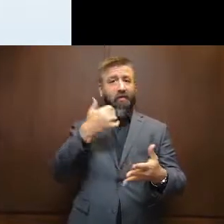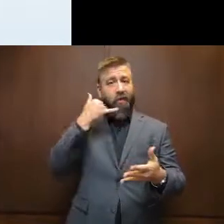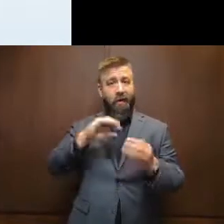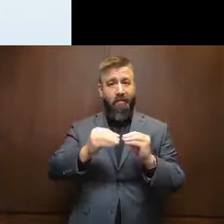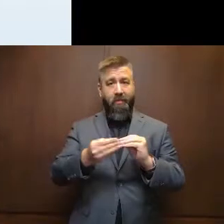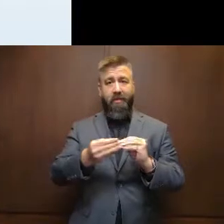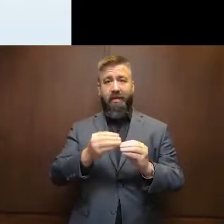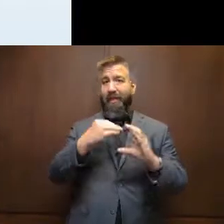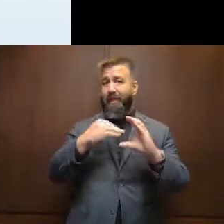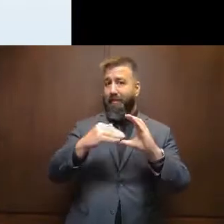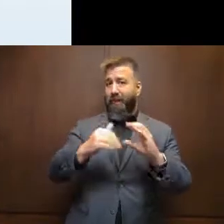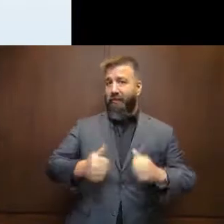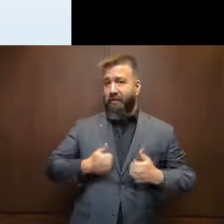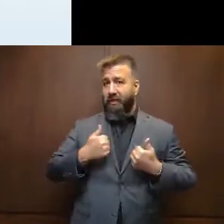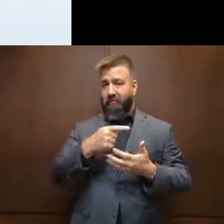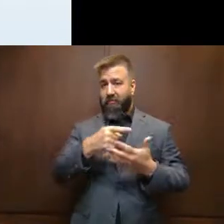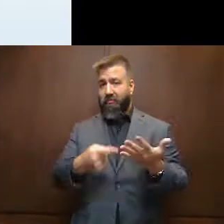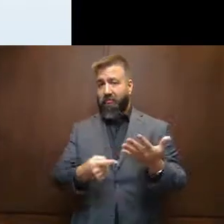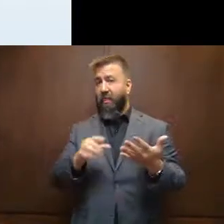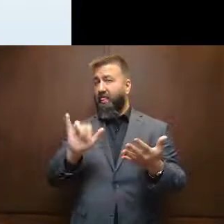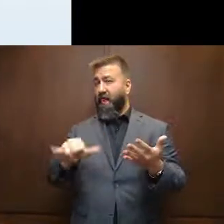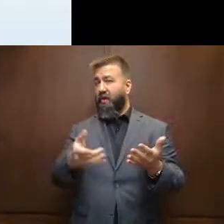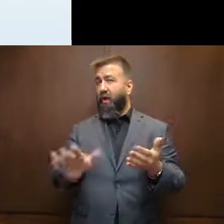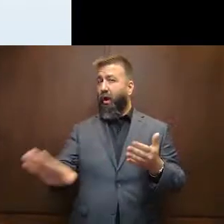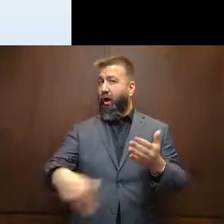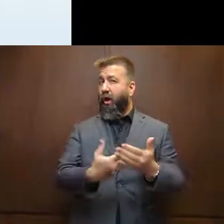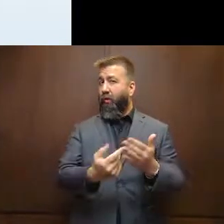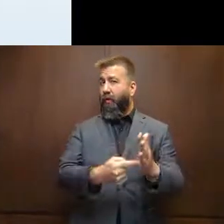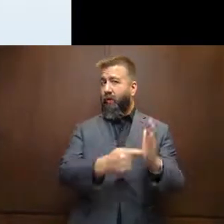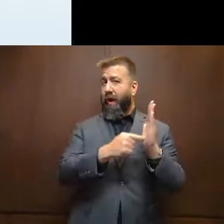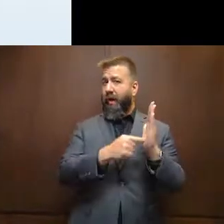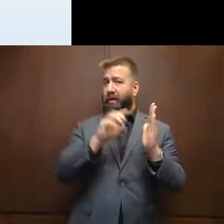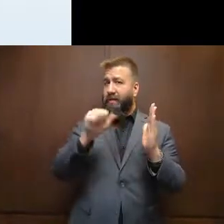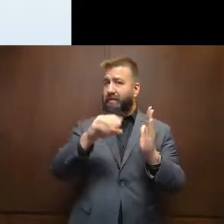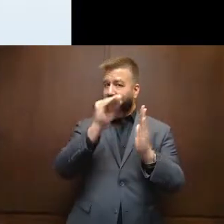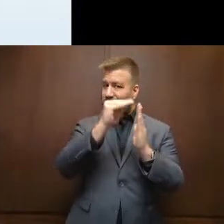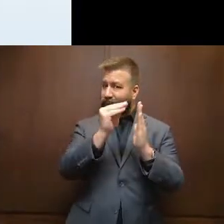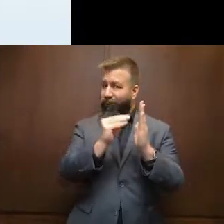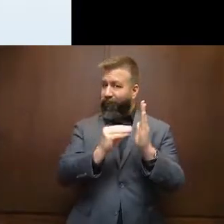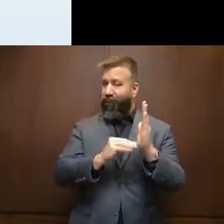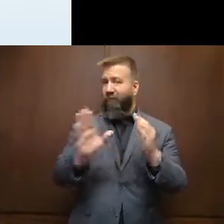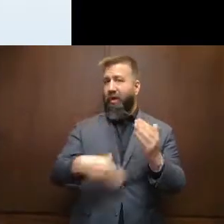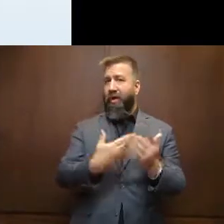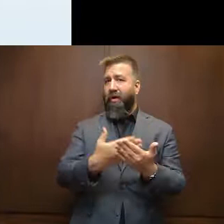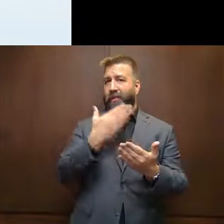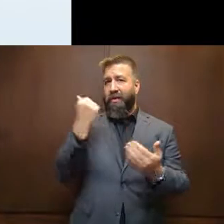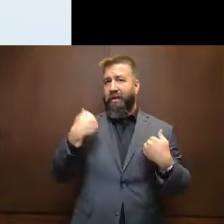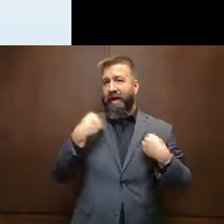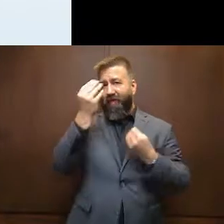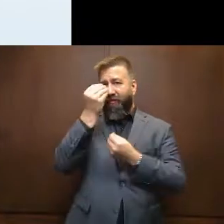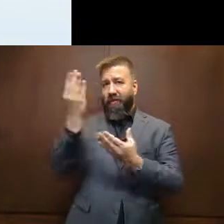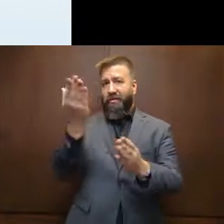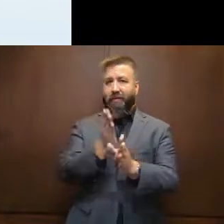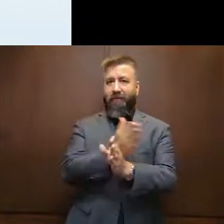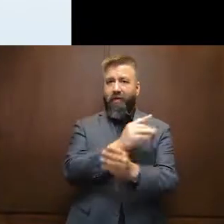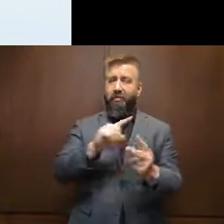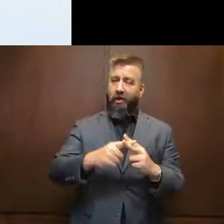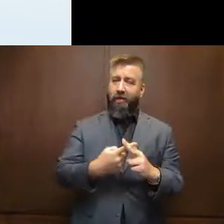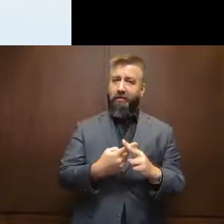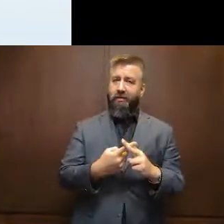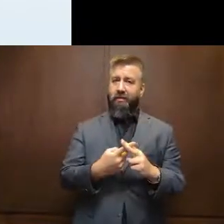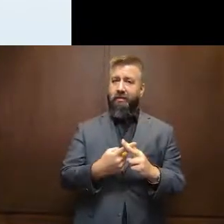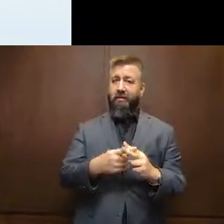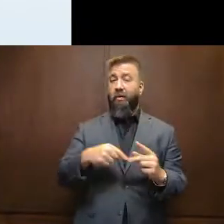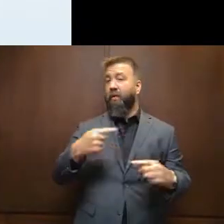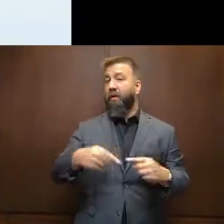email address, and these are all required fields. So you must fill something in, so it's best to have that information before you even start. When you're